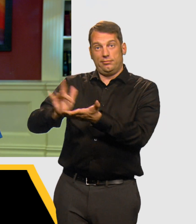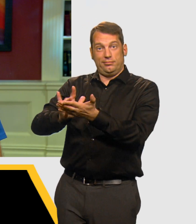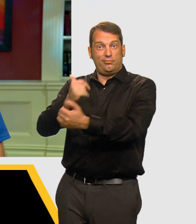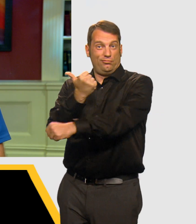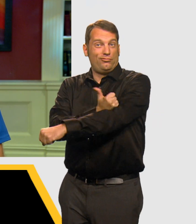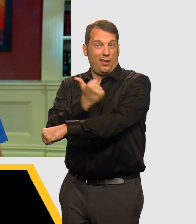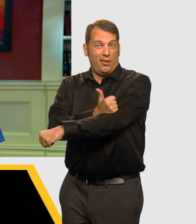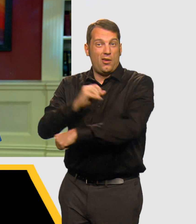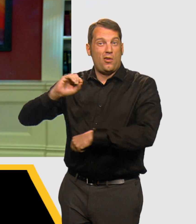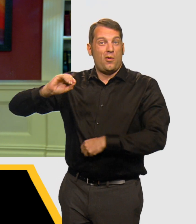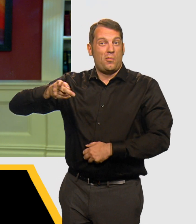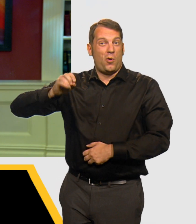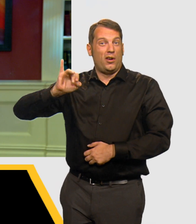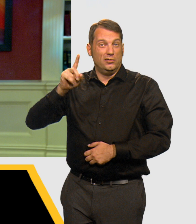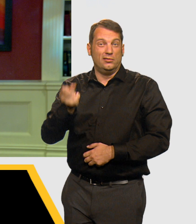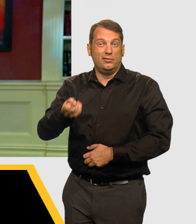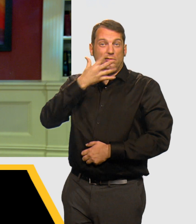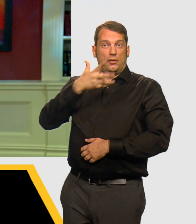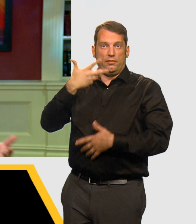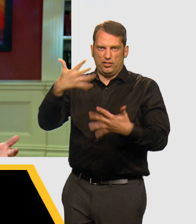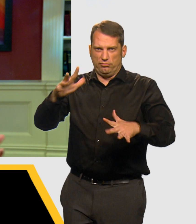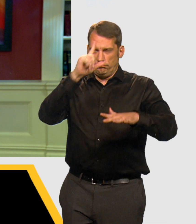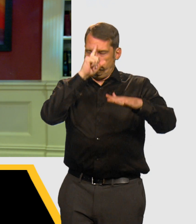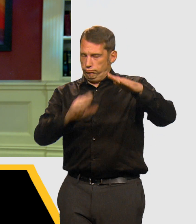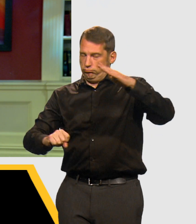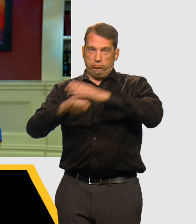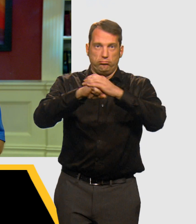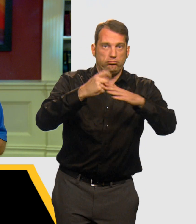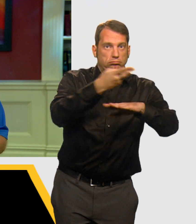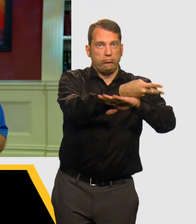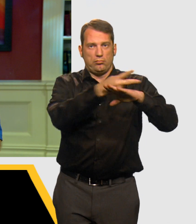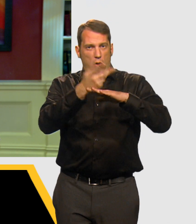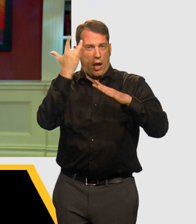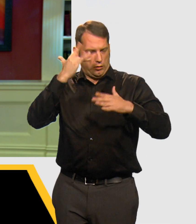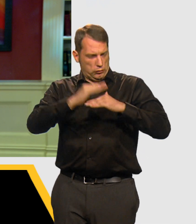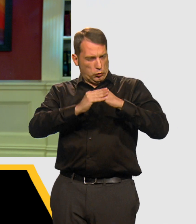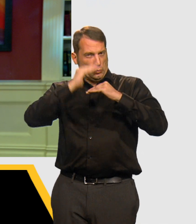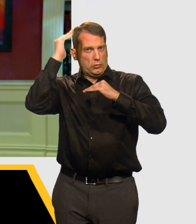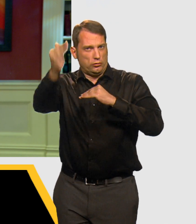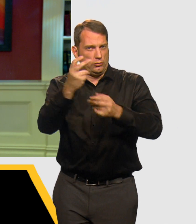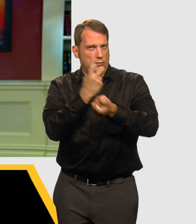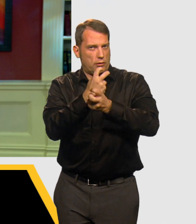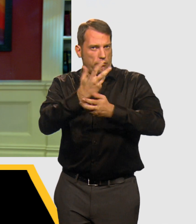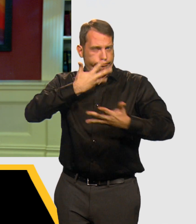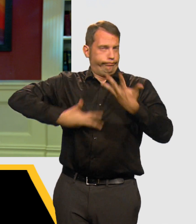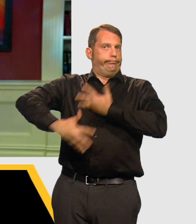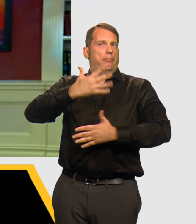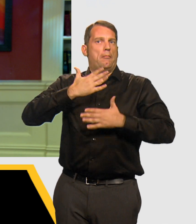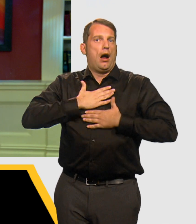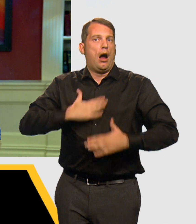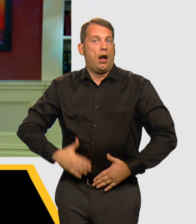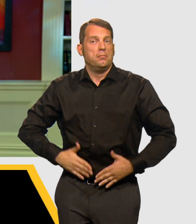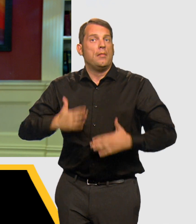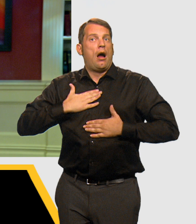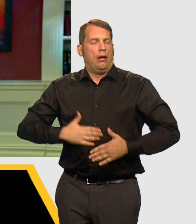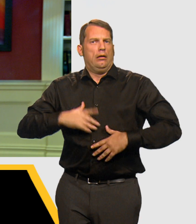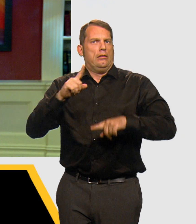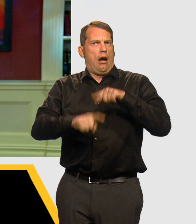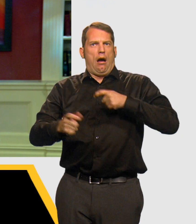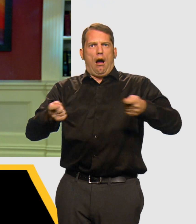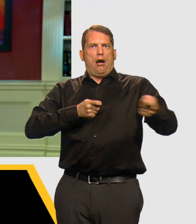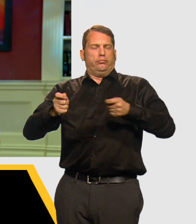when a toxic amount of an opioid, alone or mixed with other drugs, overwhelms the body's ability to handle it, and you stop